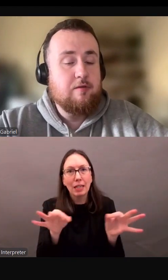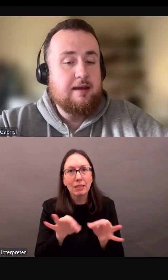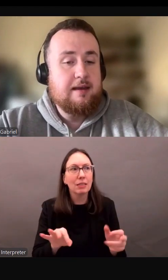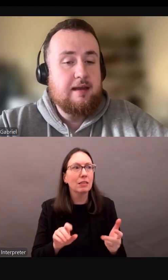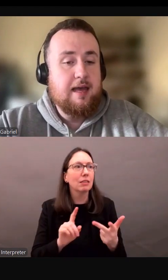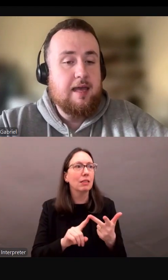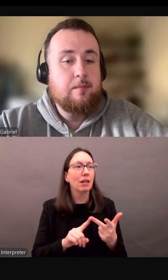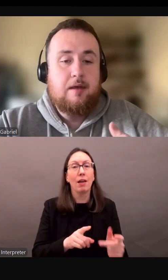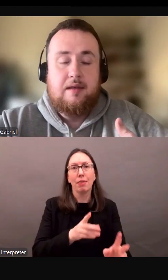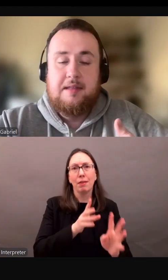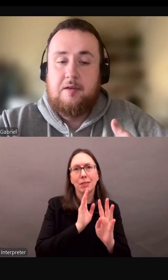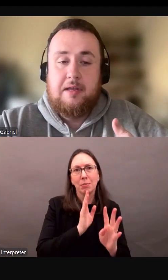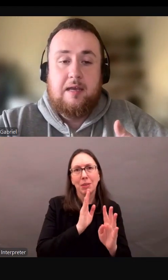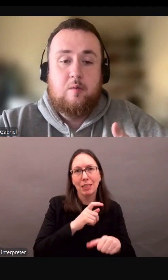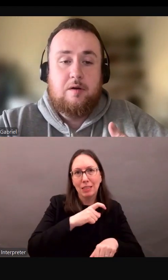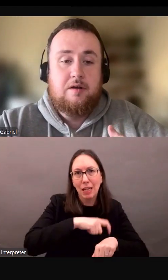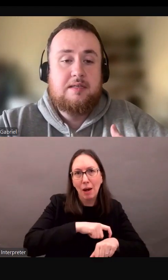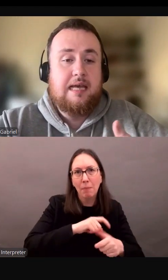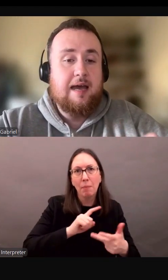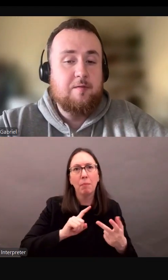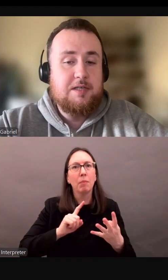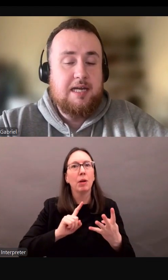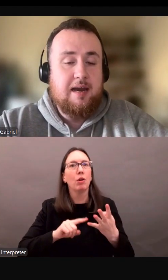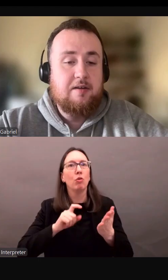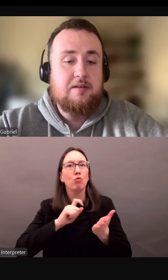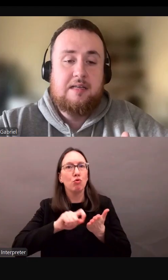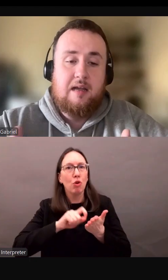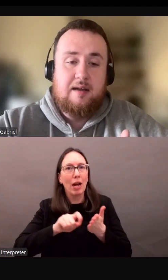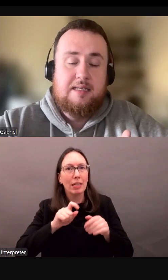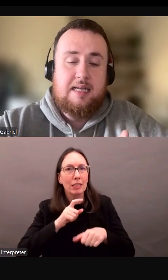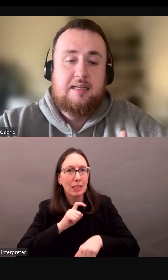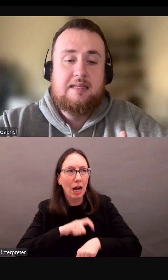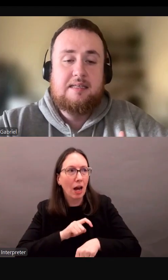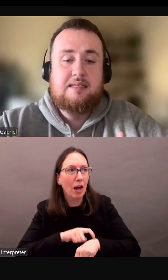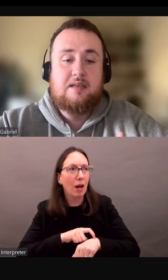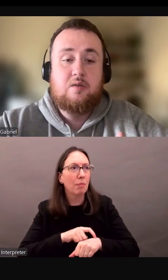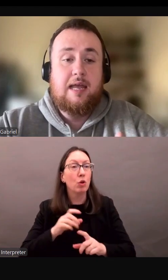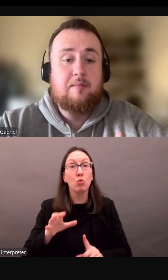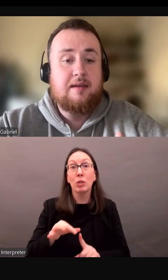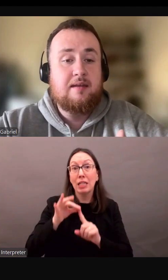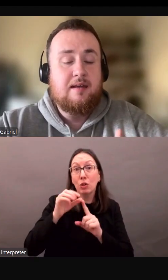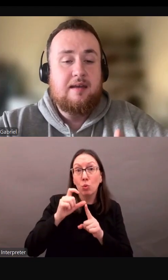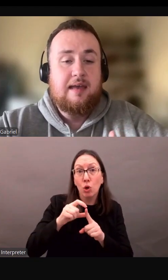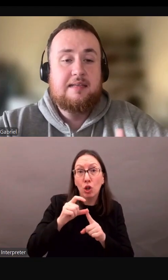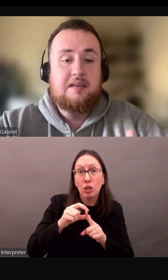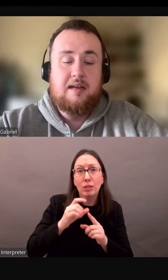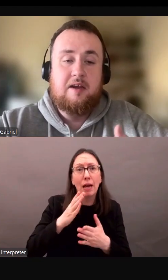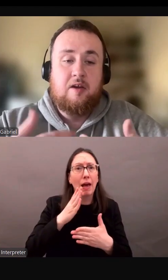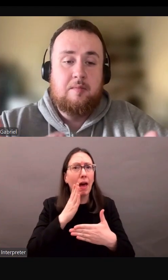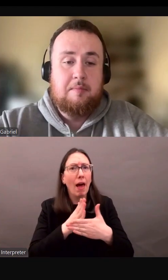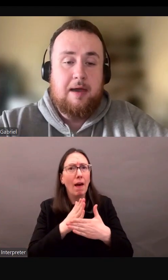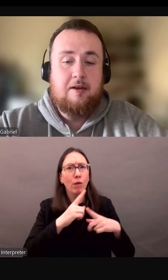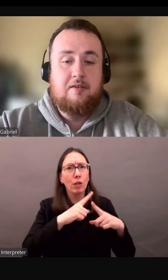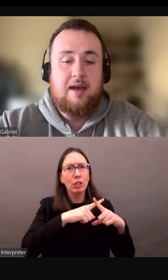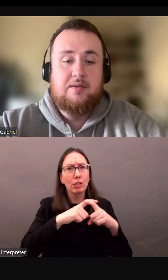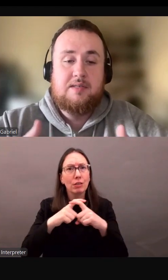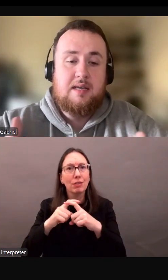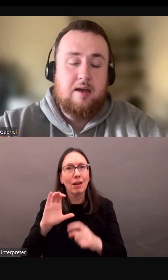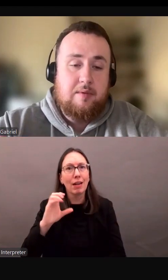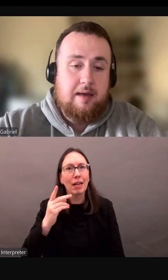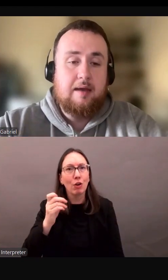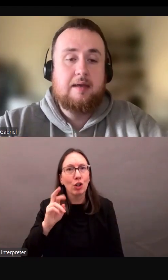the writing time, unique words, average characters, longest sentences, you name it, it's all here. How many